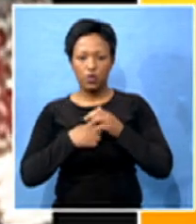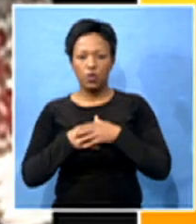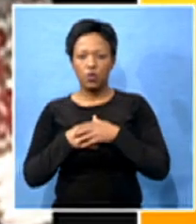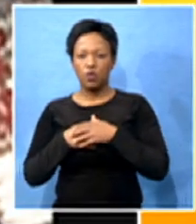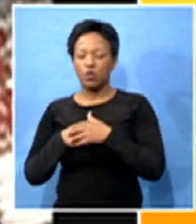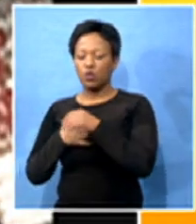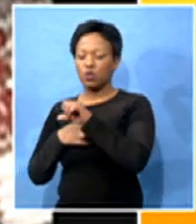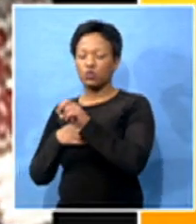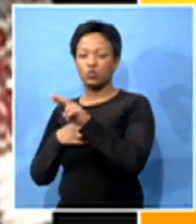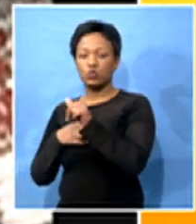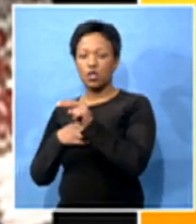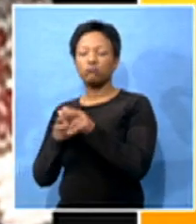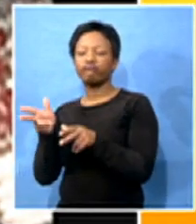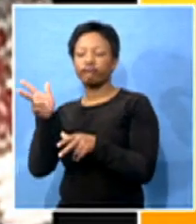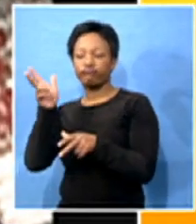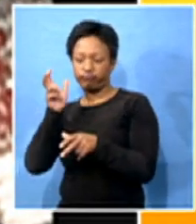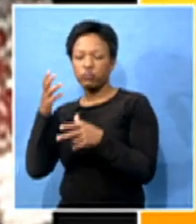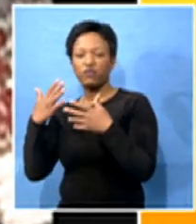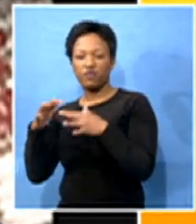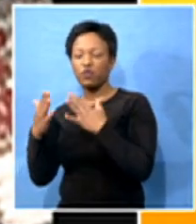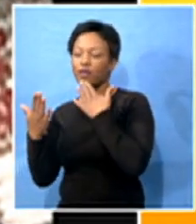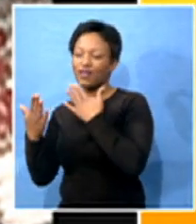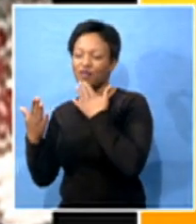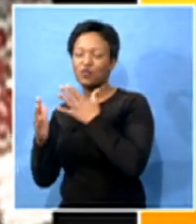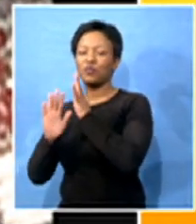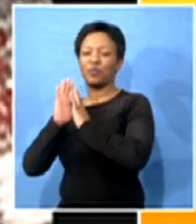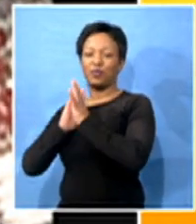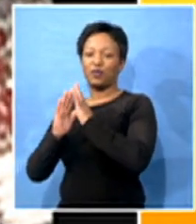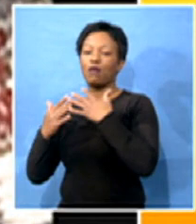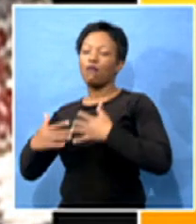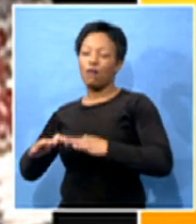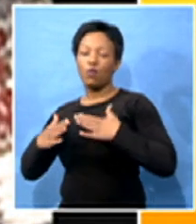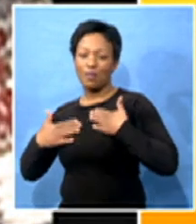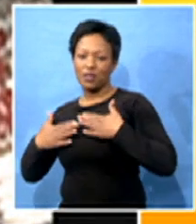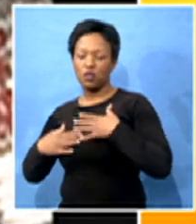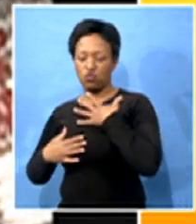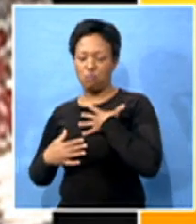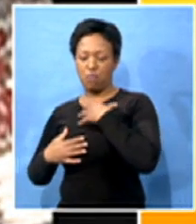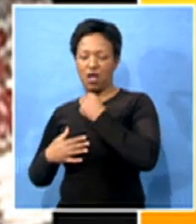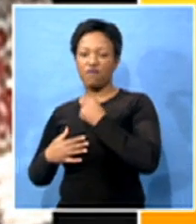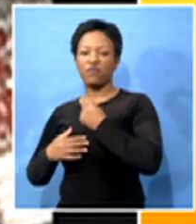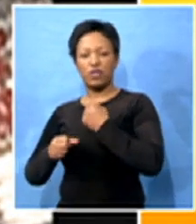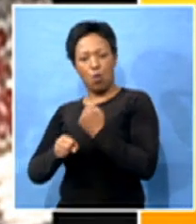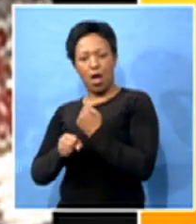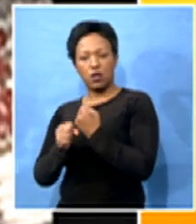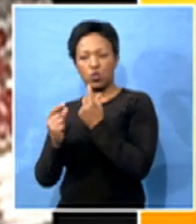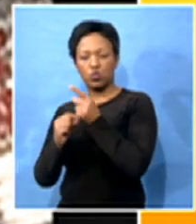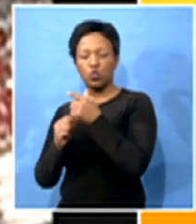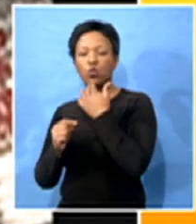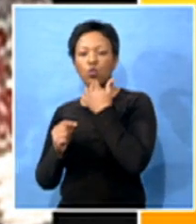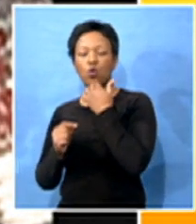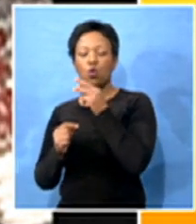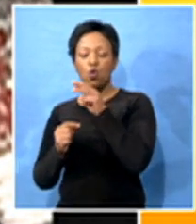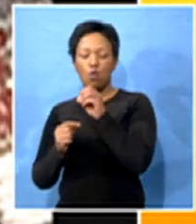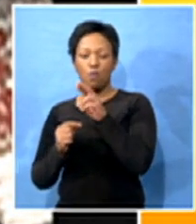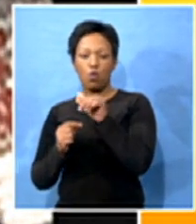has been loud. We've heard it. Thank you for talking to us. We really appreciate your bravery and the work you're doing. Susan Moraba is a